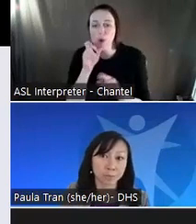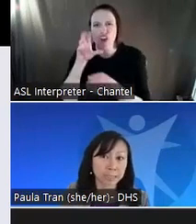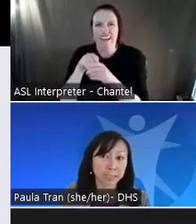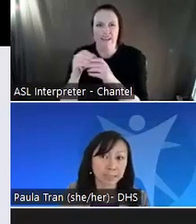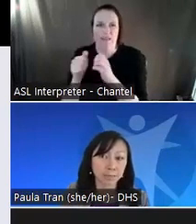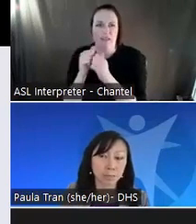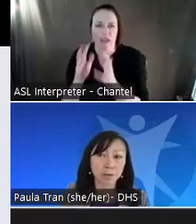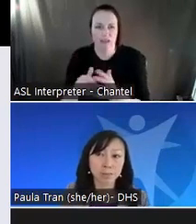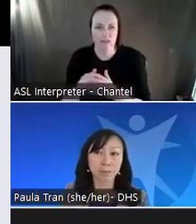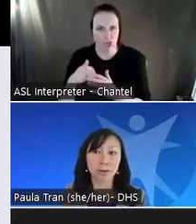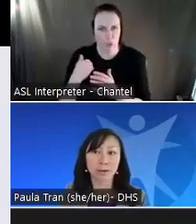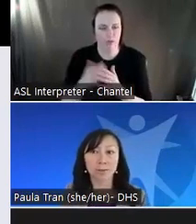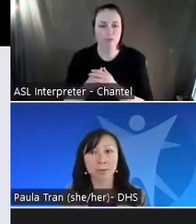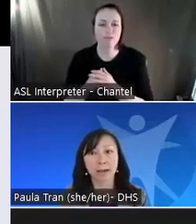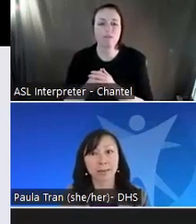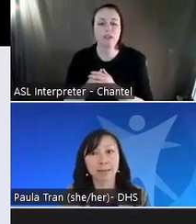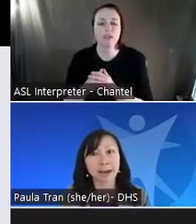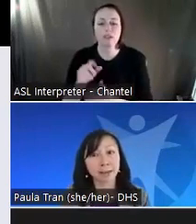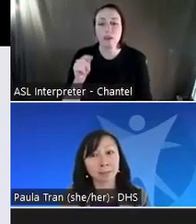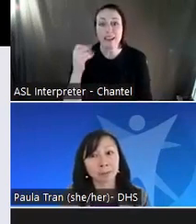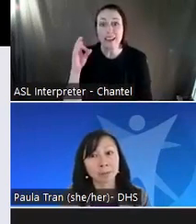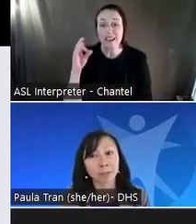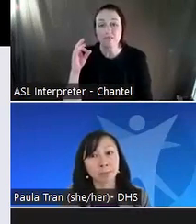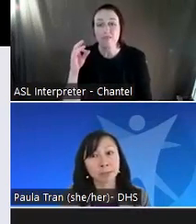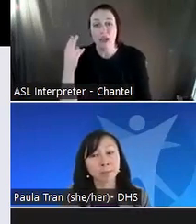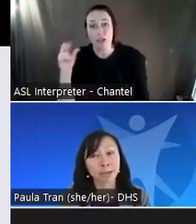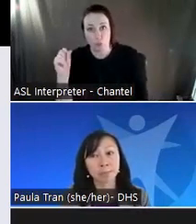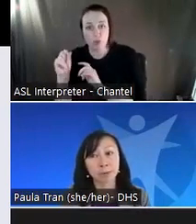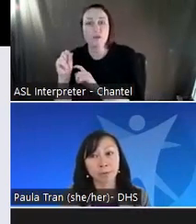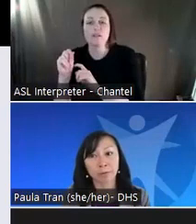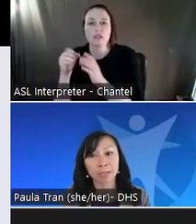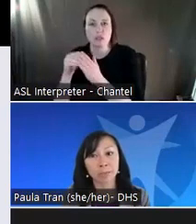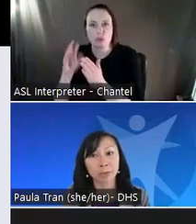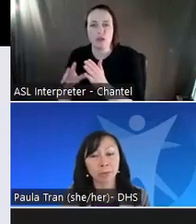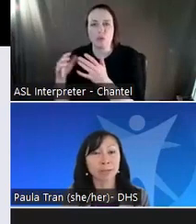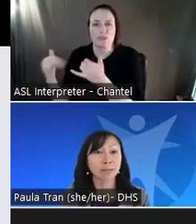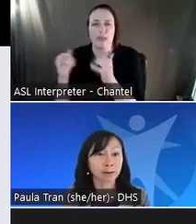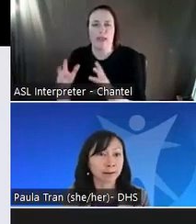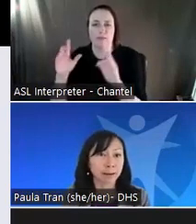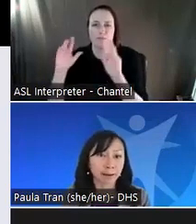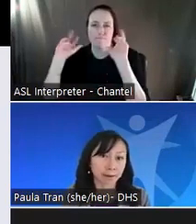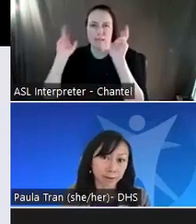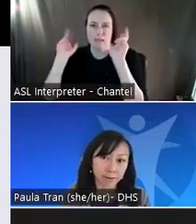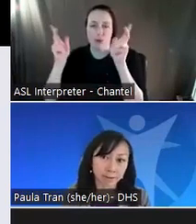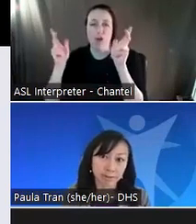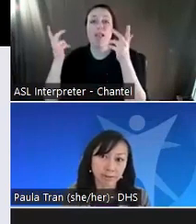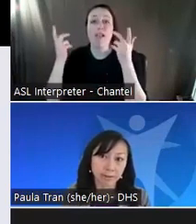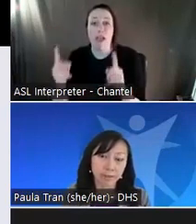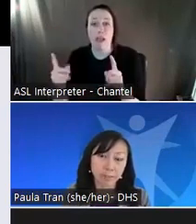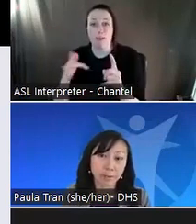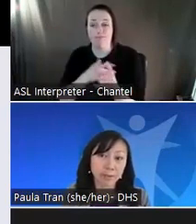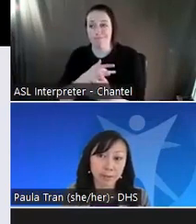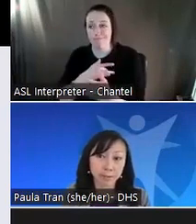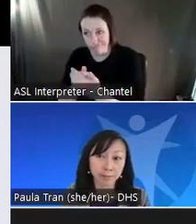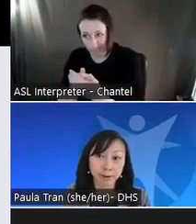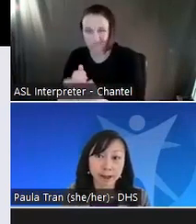March 25th, 2019, Waukesha North High School athlete Kai Lermer was playing pickup basketball with friends while he went into cardiac arrest.